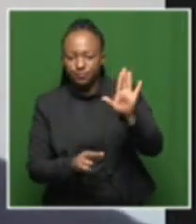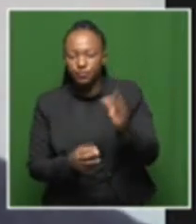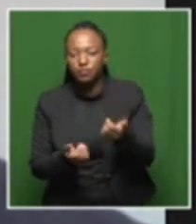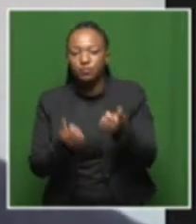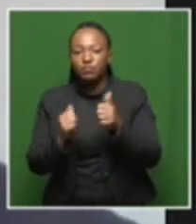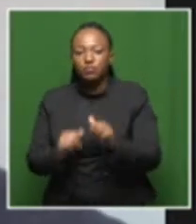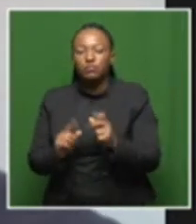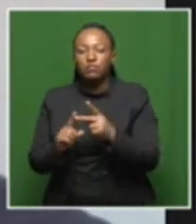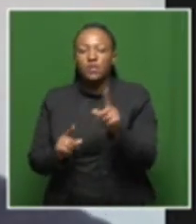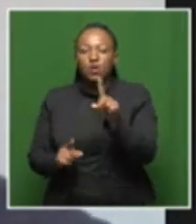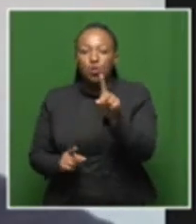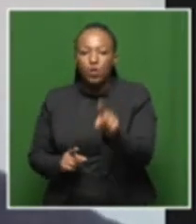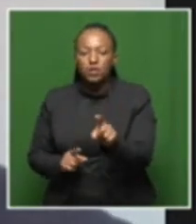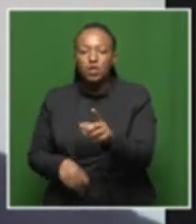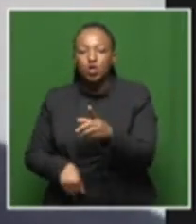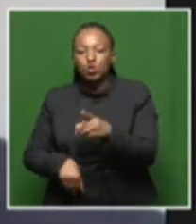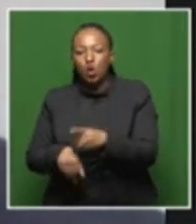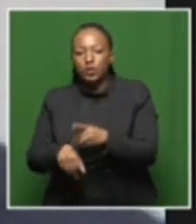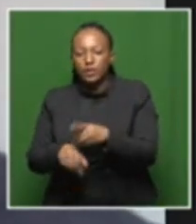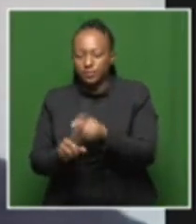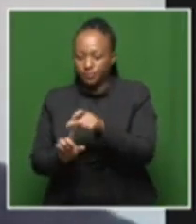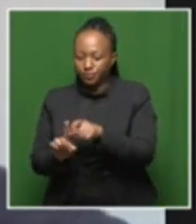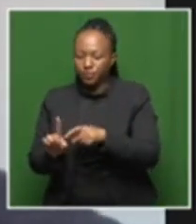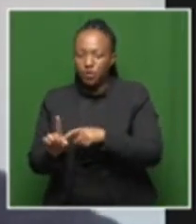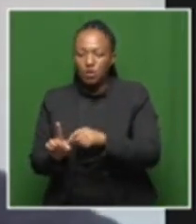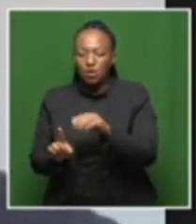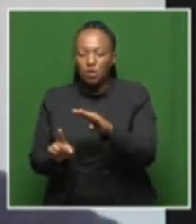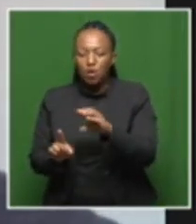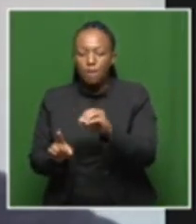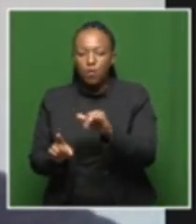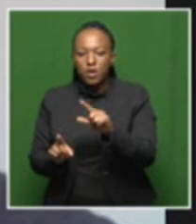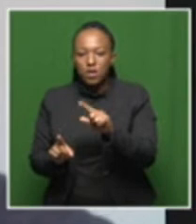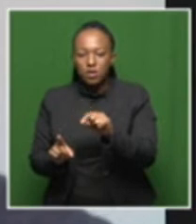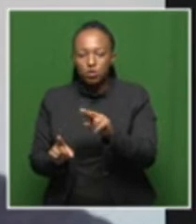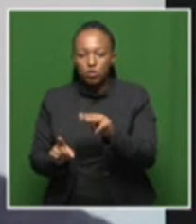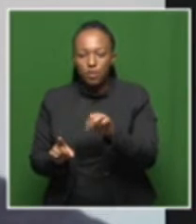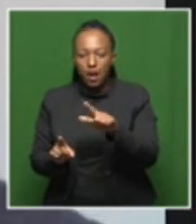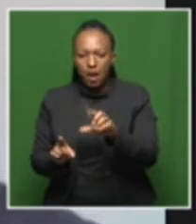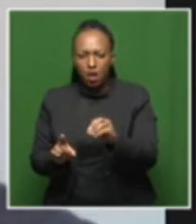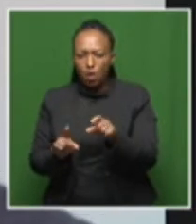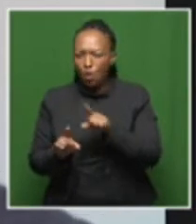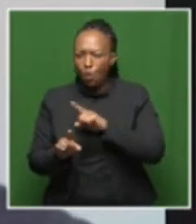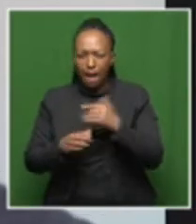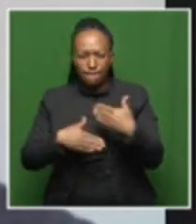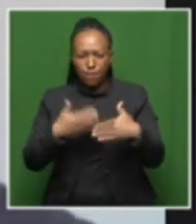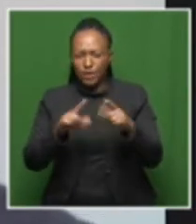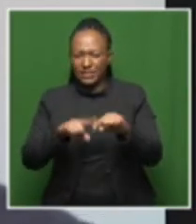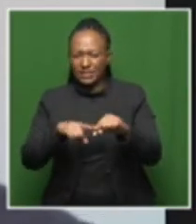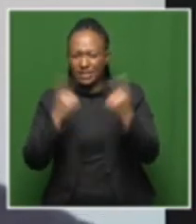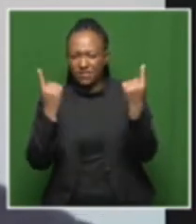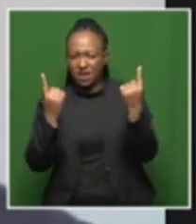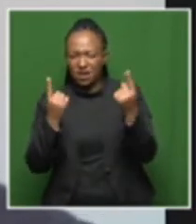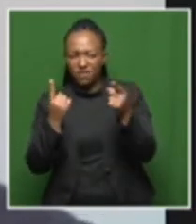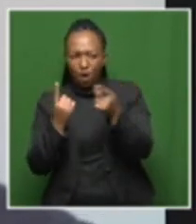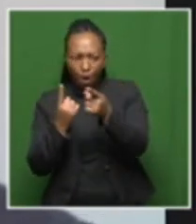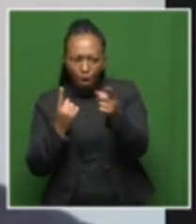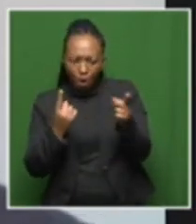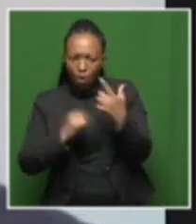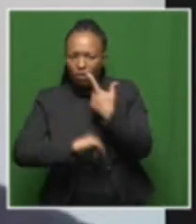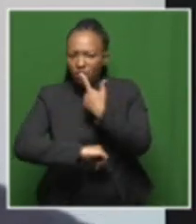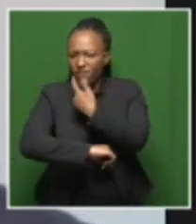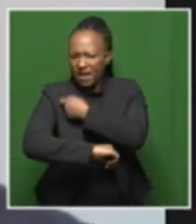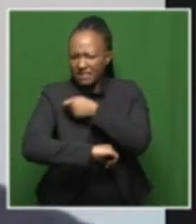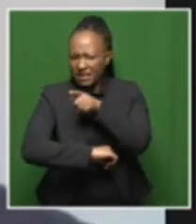is directed to Dr. Boitumelo. It says, why are we seeing different process lengths for all these vaccines? What